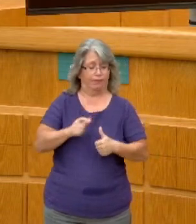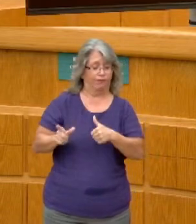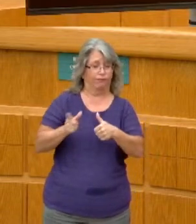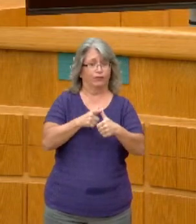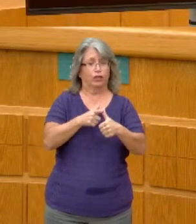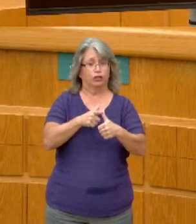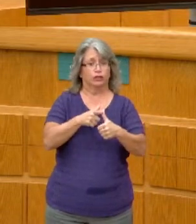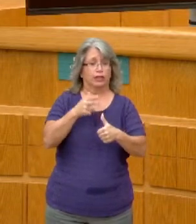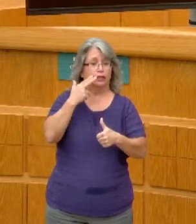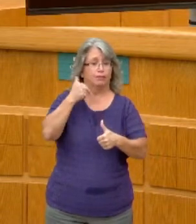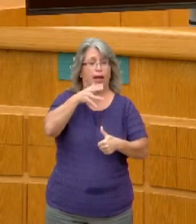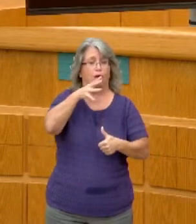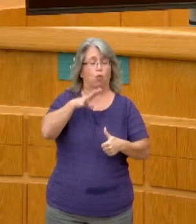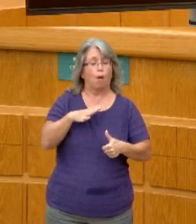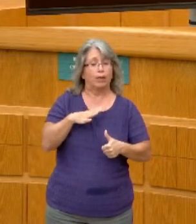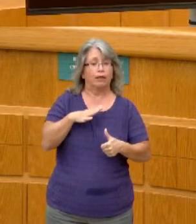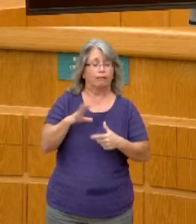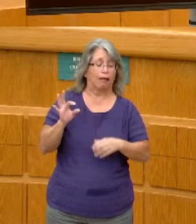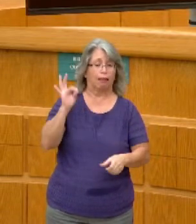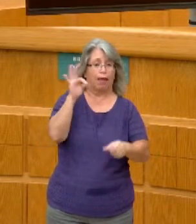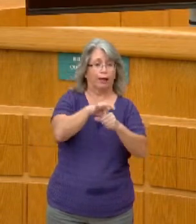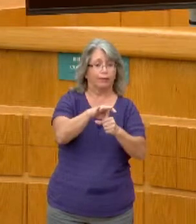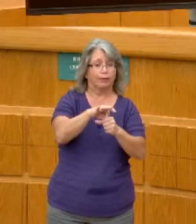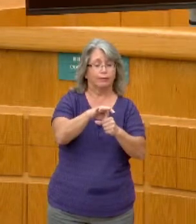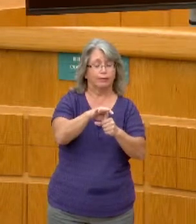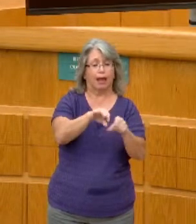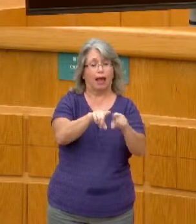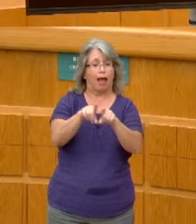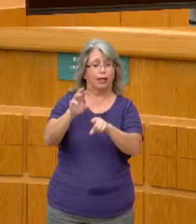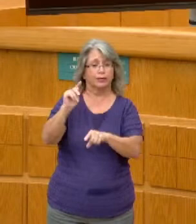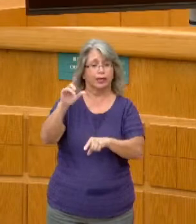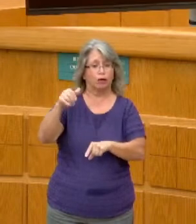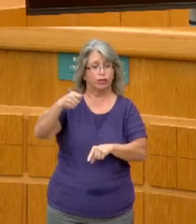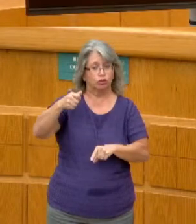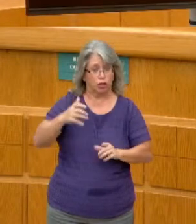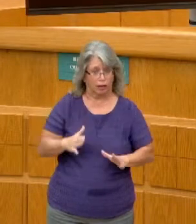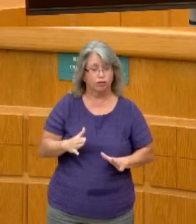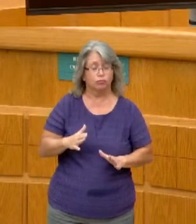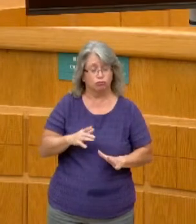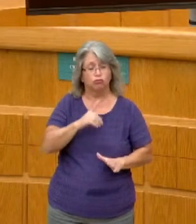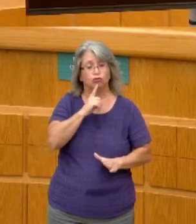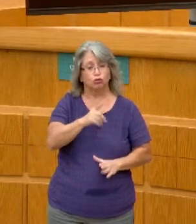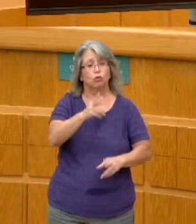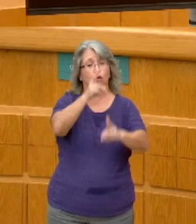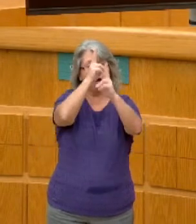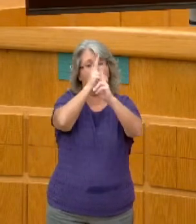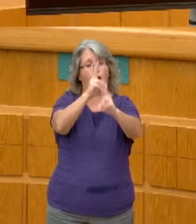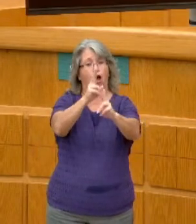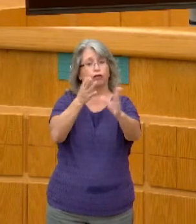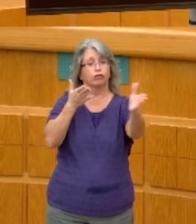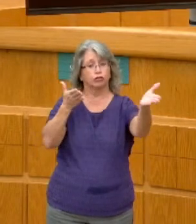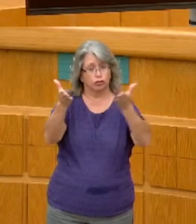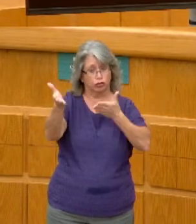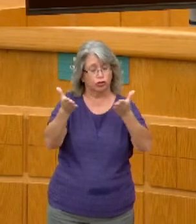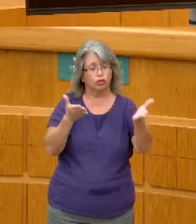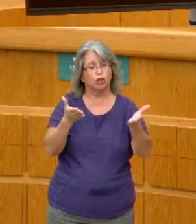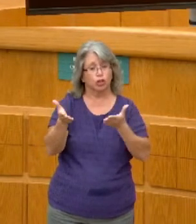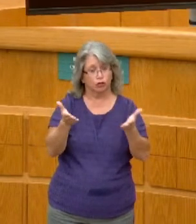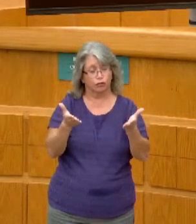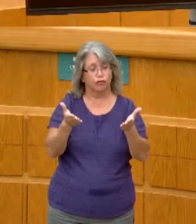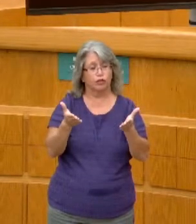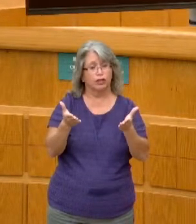county judge and to hold this office, it is a great honor to serve in this capacity as county judge